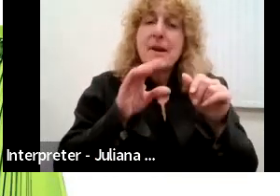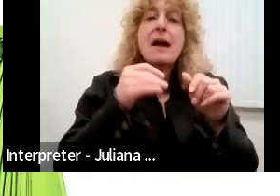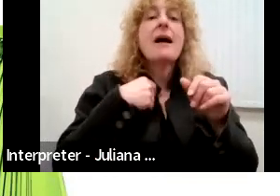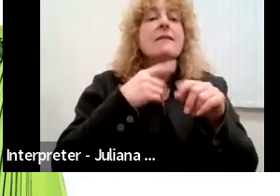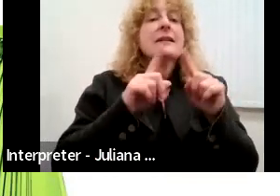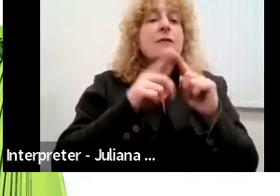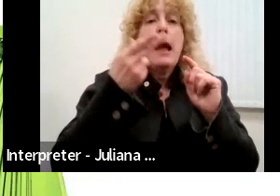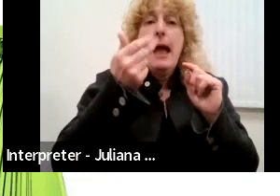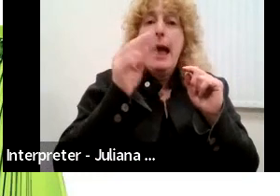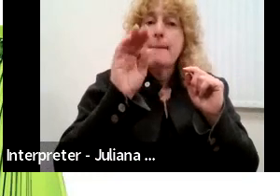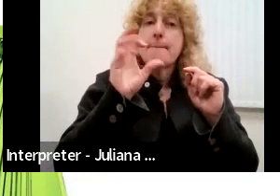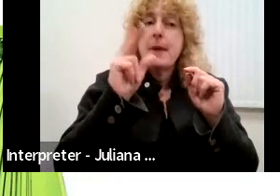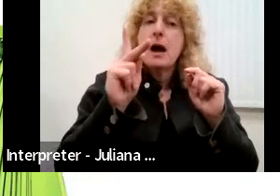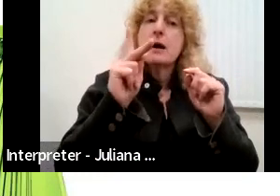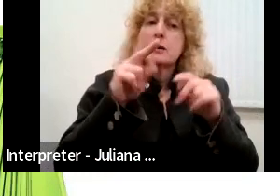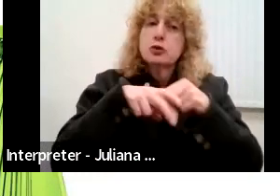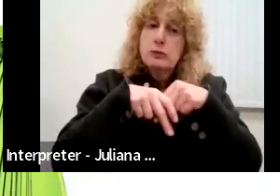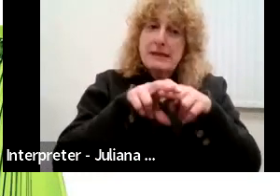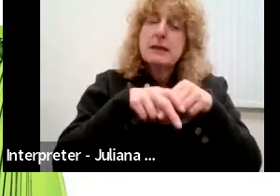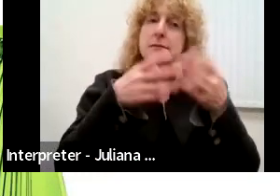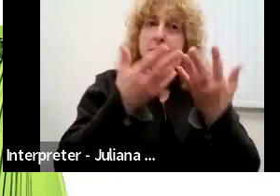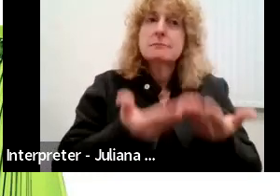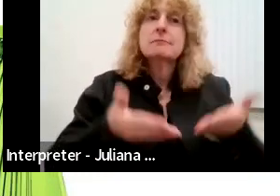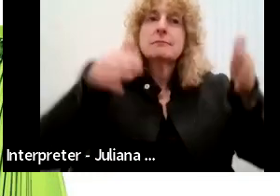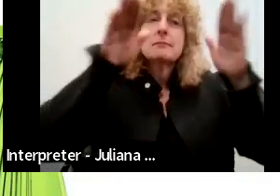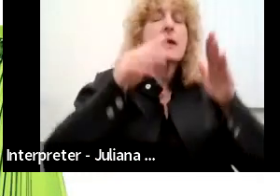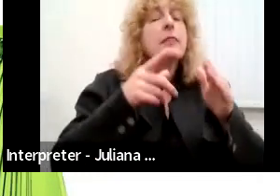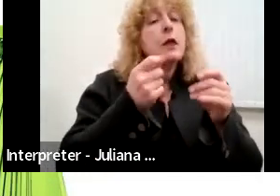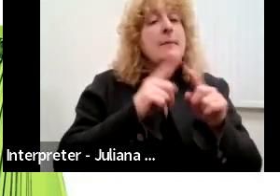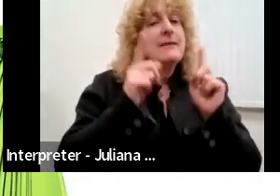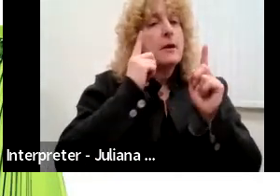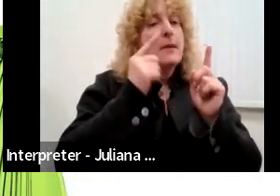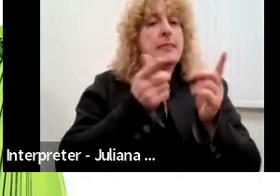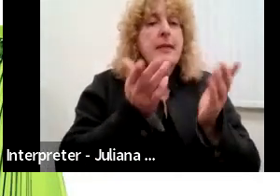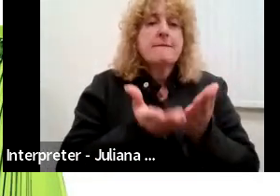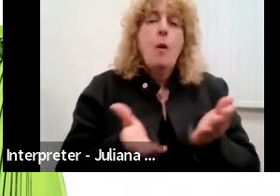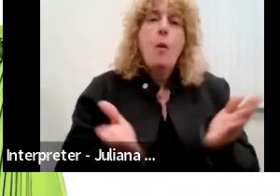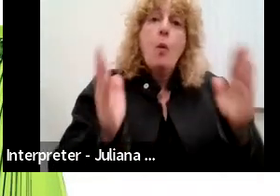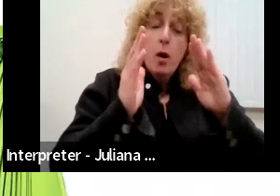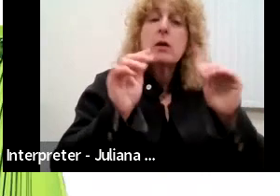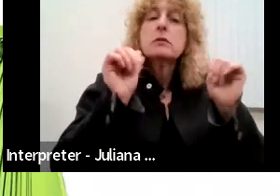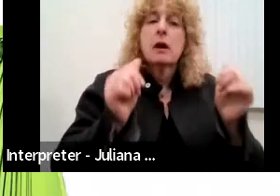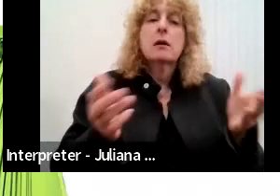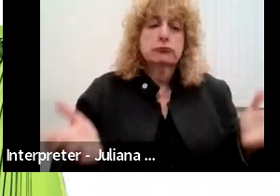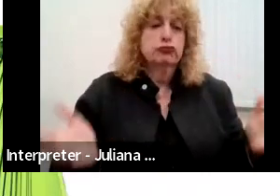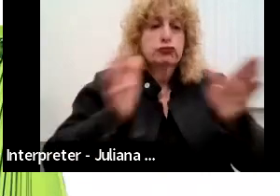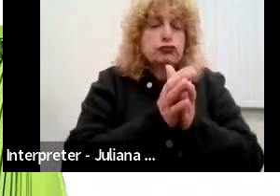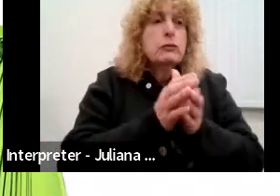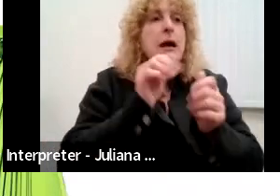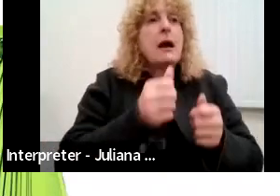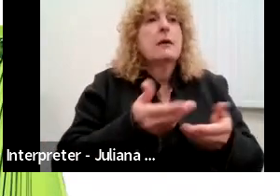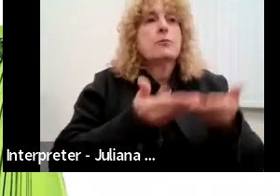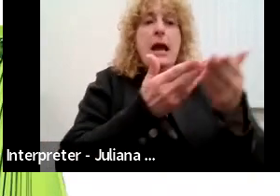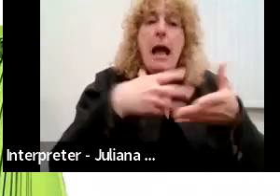inventory. These hammock swings are a little bit different because they fold up, so we can take them outside, you can use them indoors,